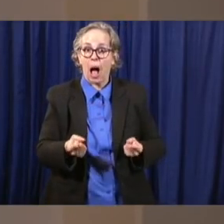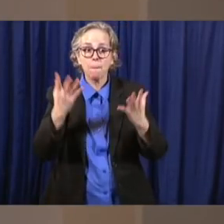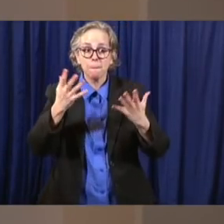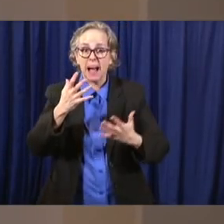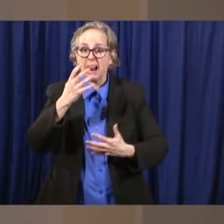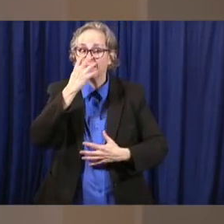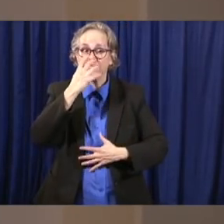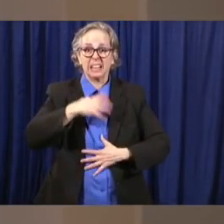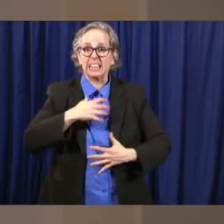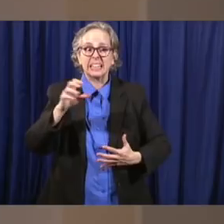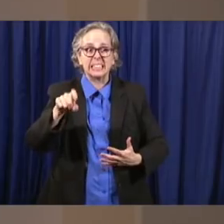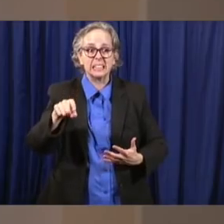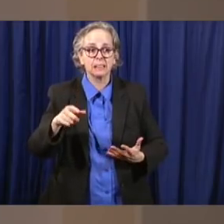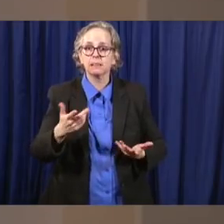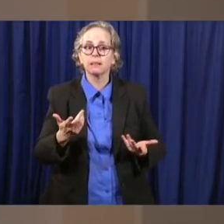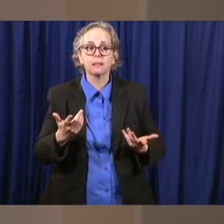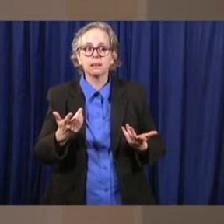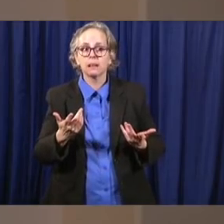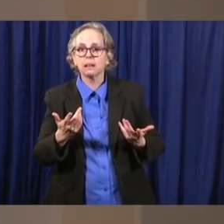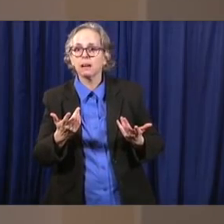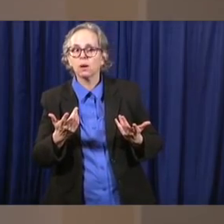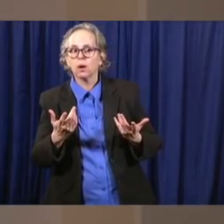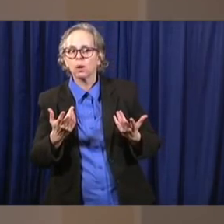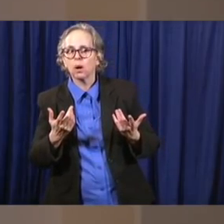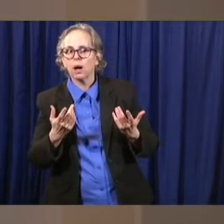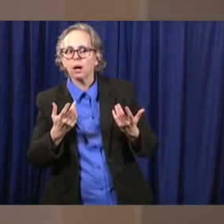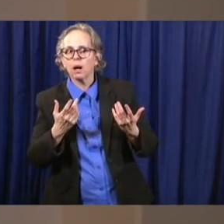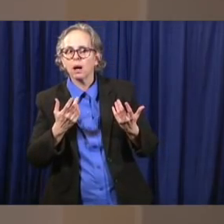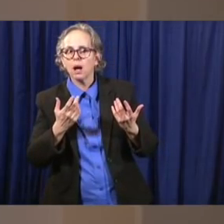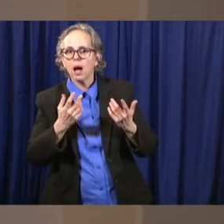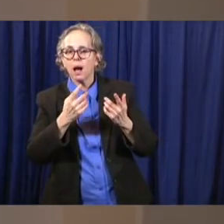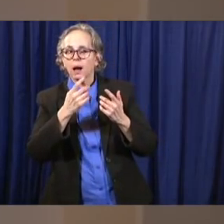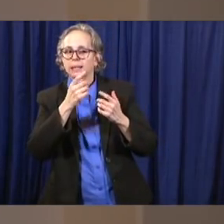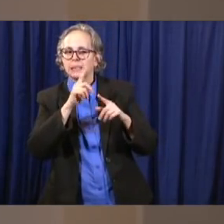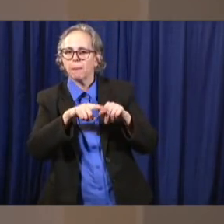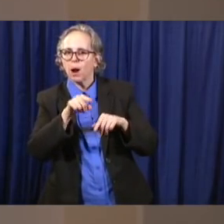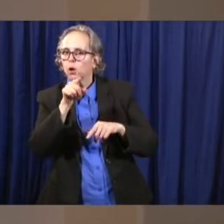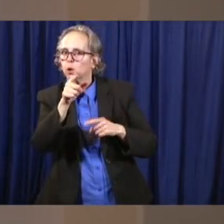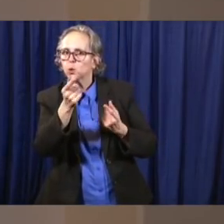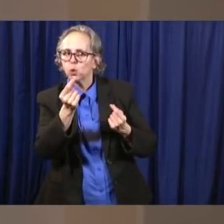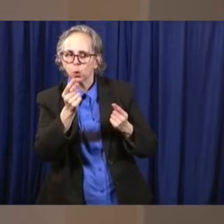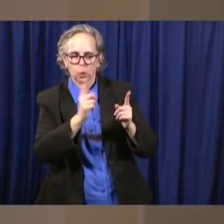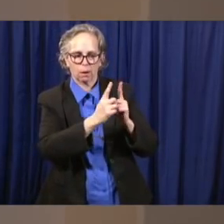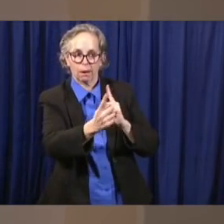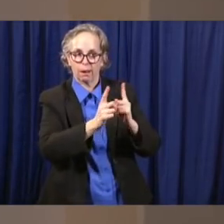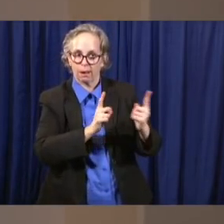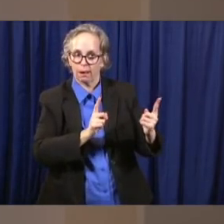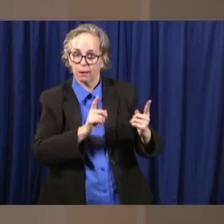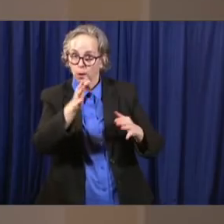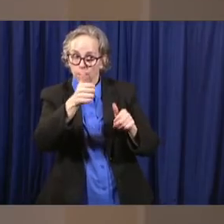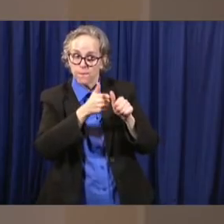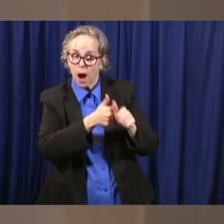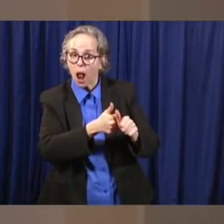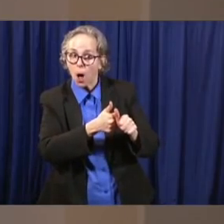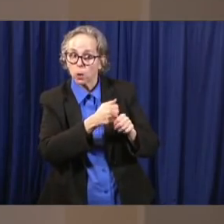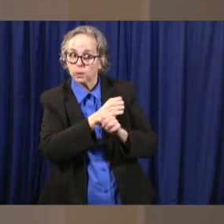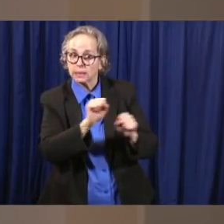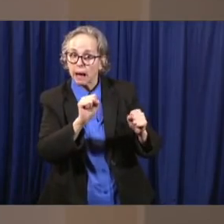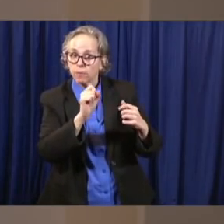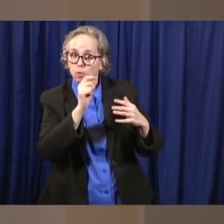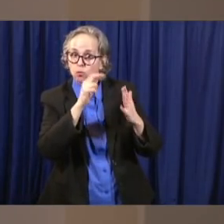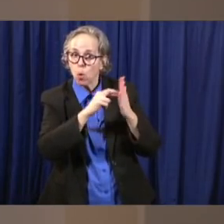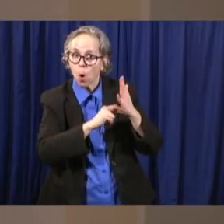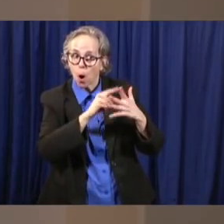really dependent on how well we do social distancing and how well we abide by these safety measures so that the peak isn't as